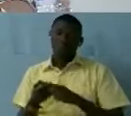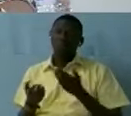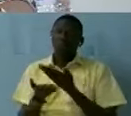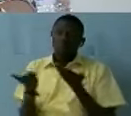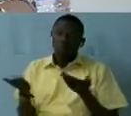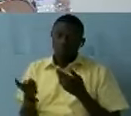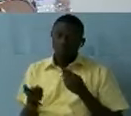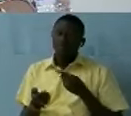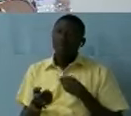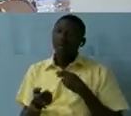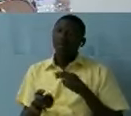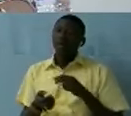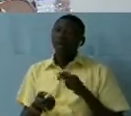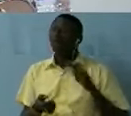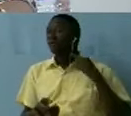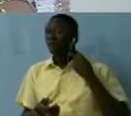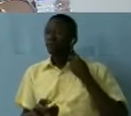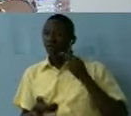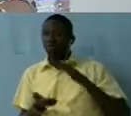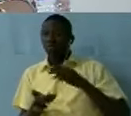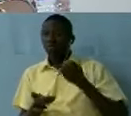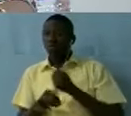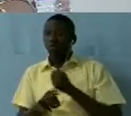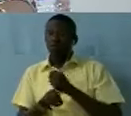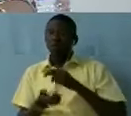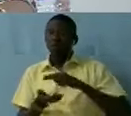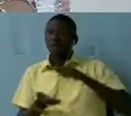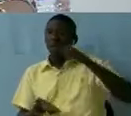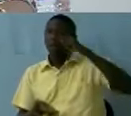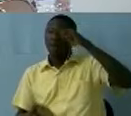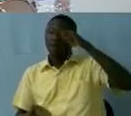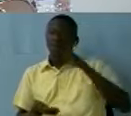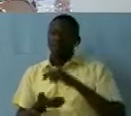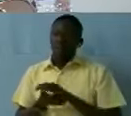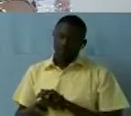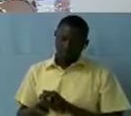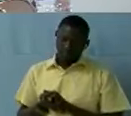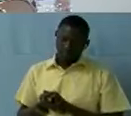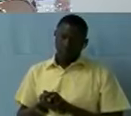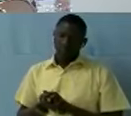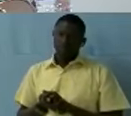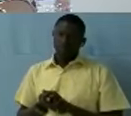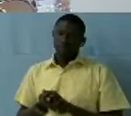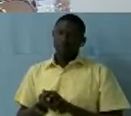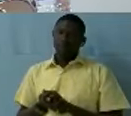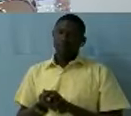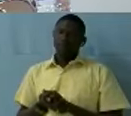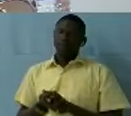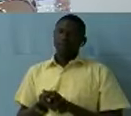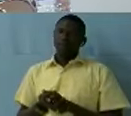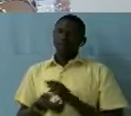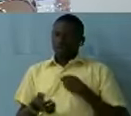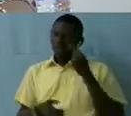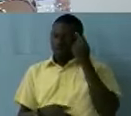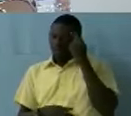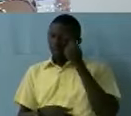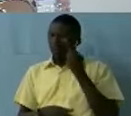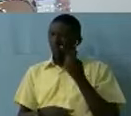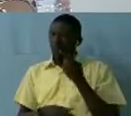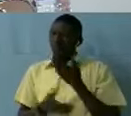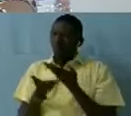ani boro ni mungke ni president wa jara loko no ye kura ni shemo wara ni mbala kotek. I think that was the